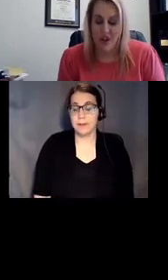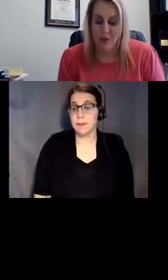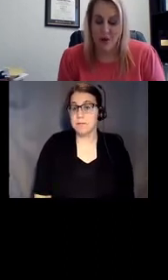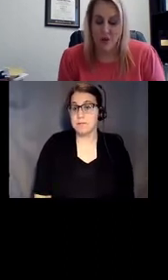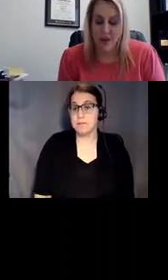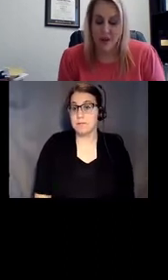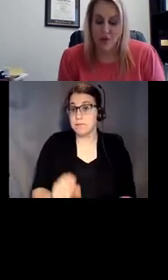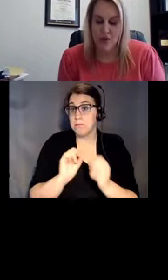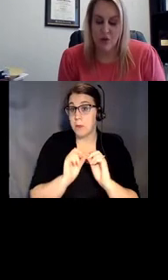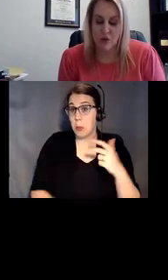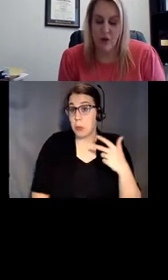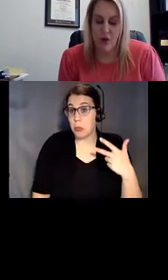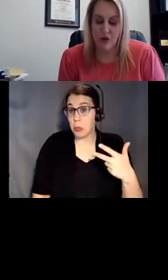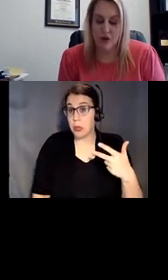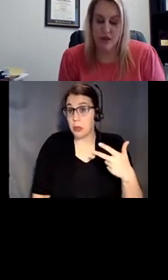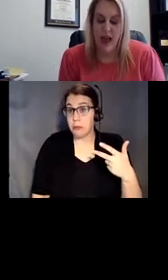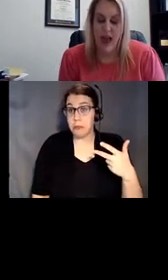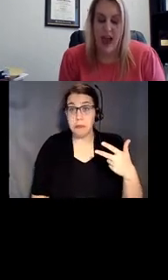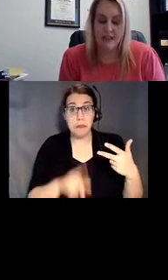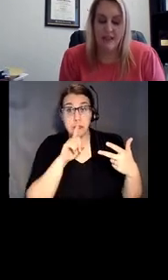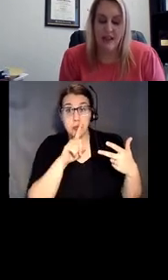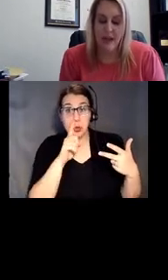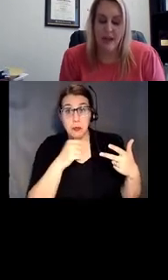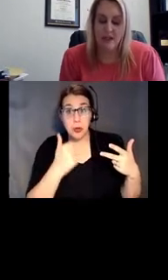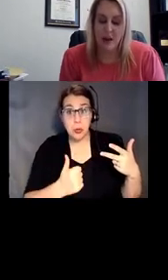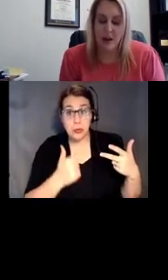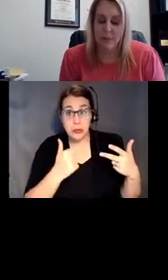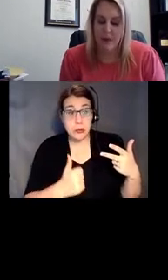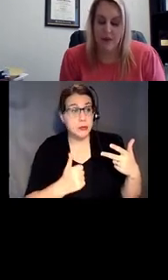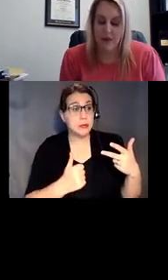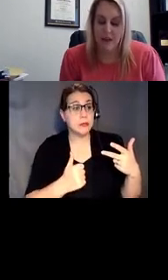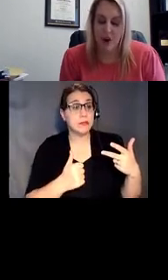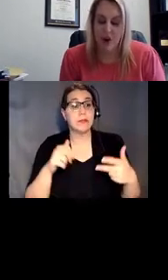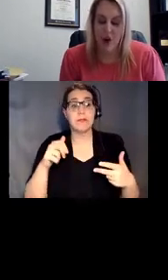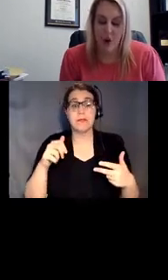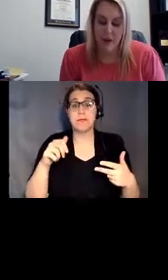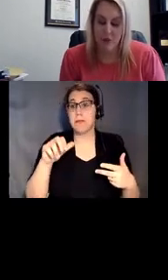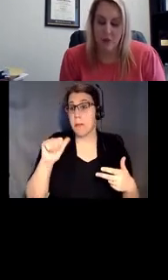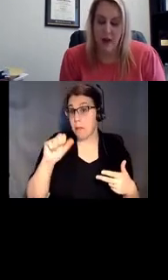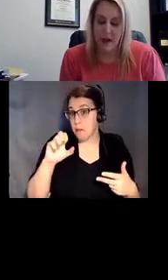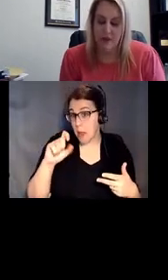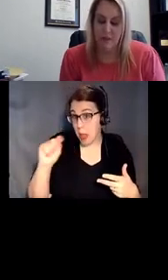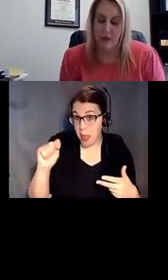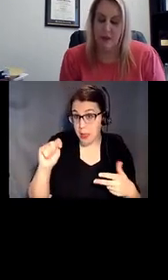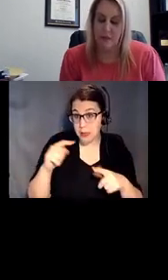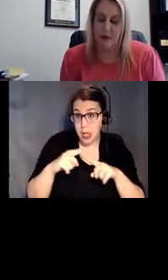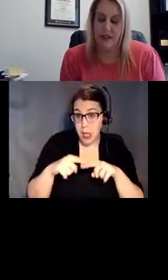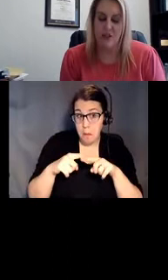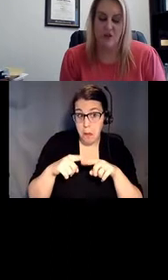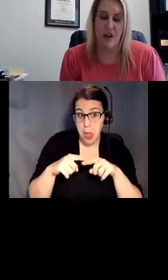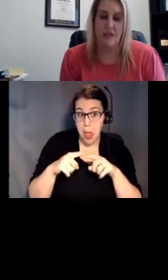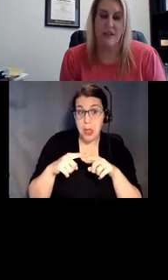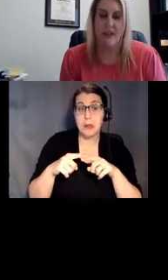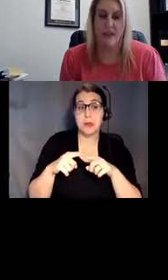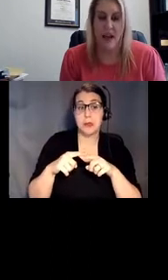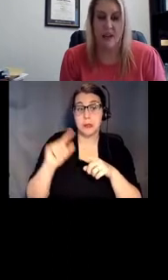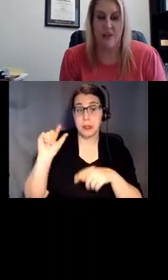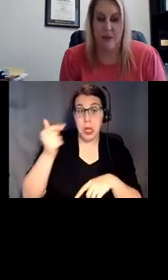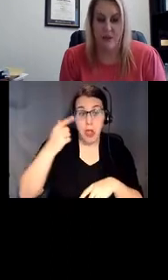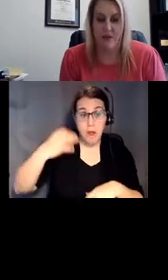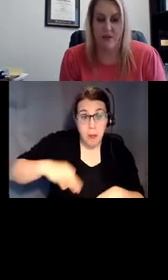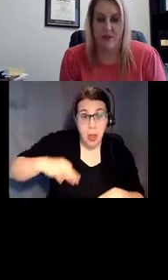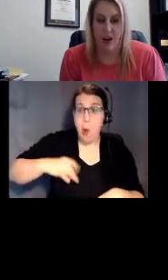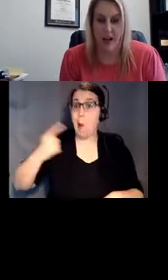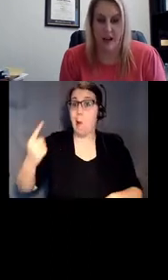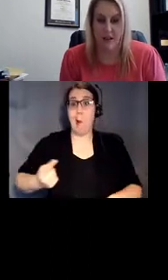And question number 3, true or false? Asset-based government benefits are always repaid from supplemental needs trusts at the death